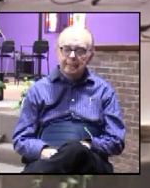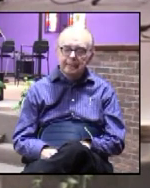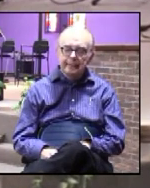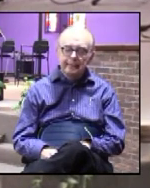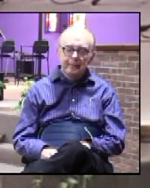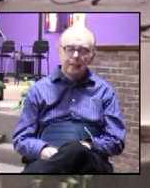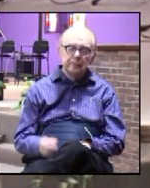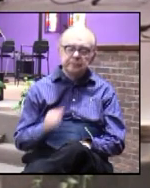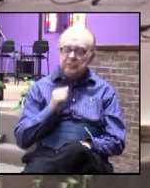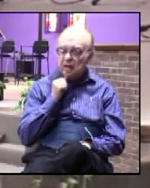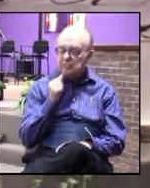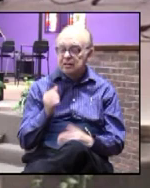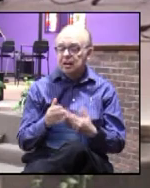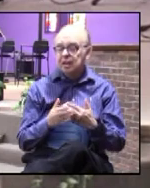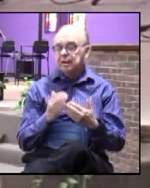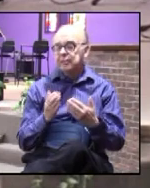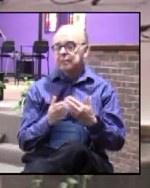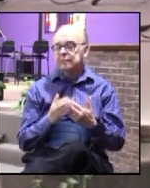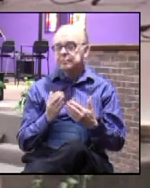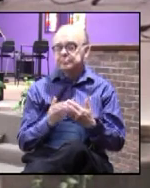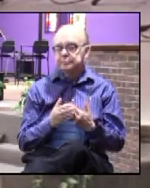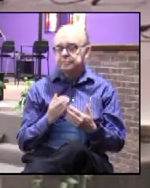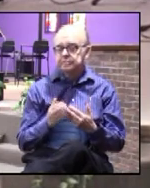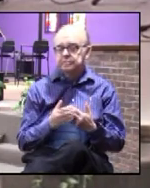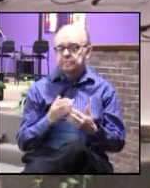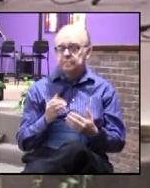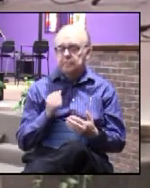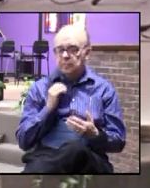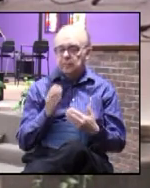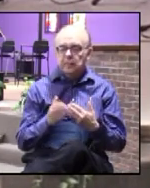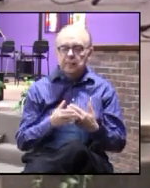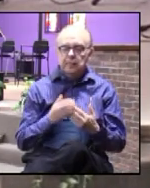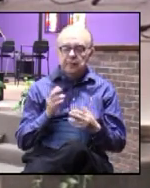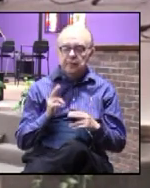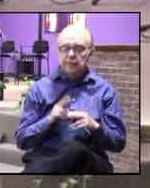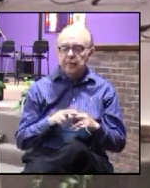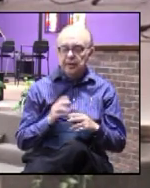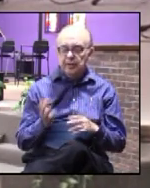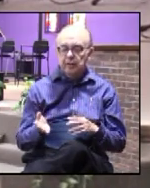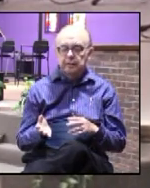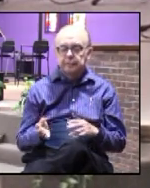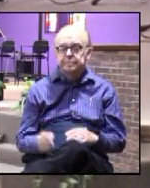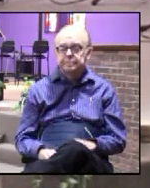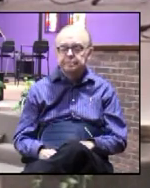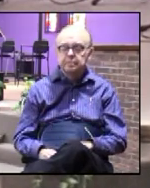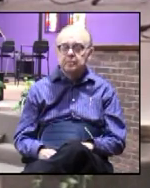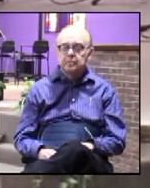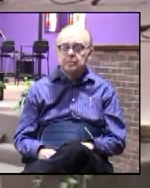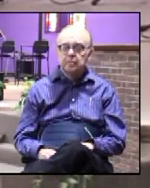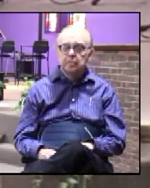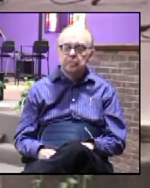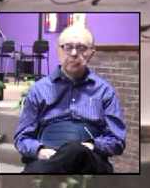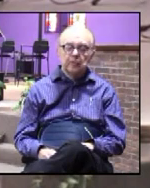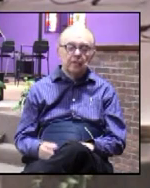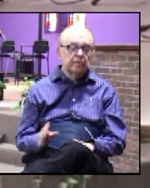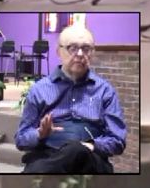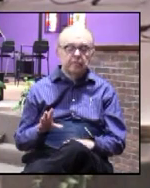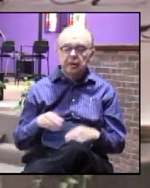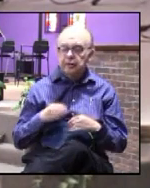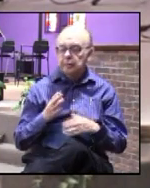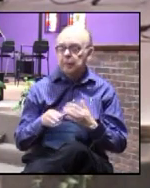It's not convenient. It would be convenient to sit where she's at and just take it all in.